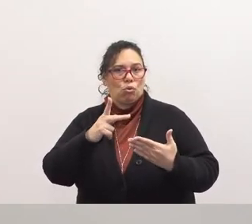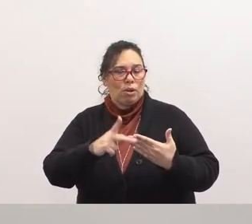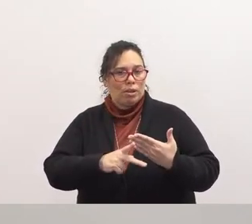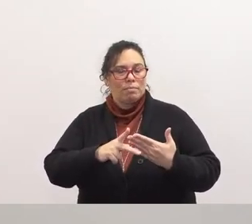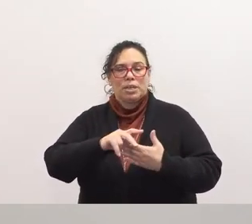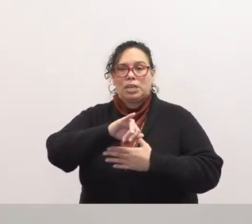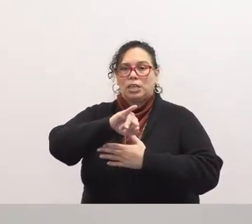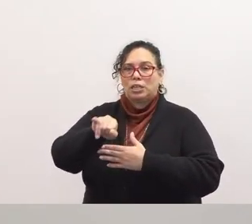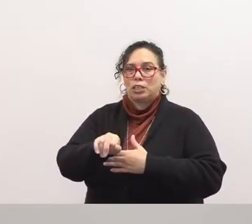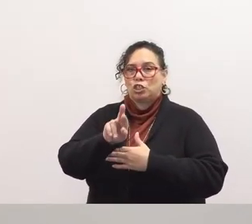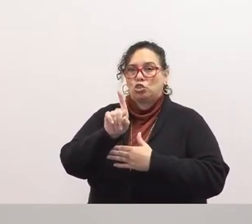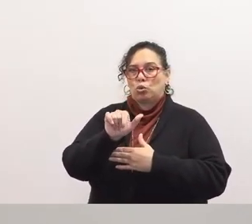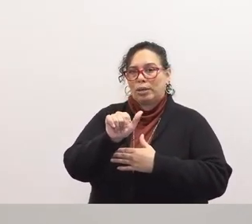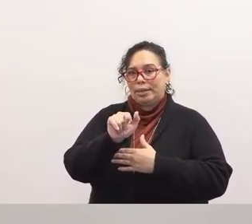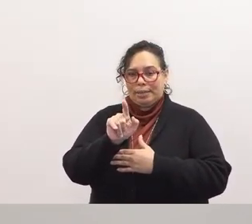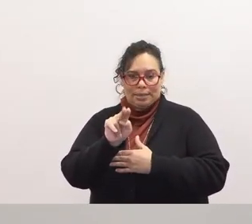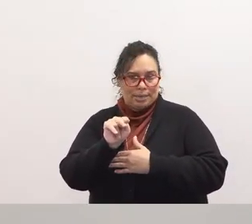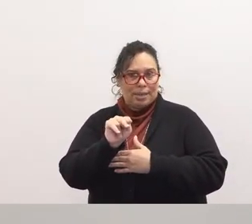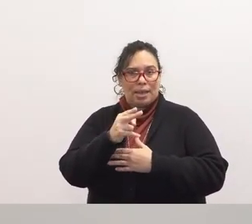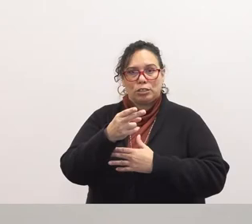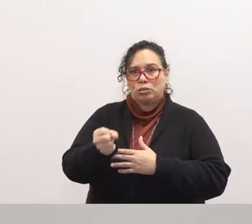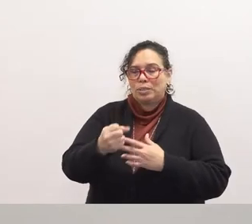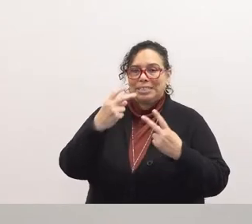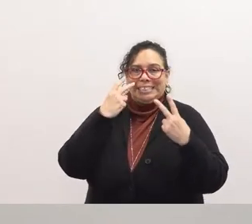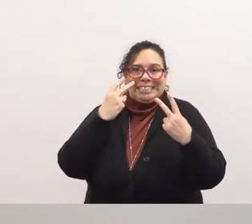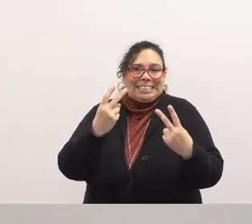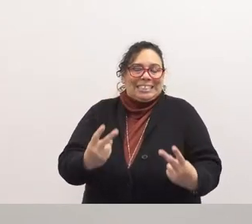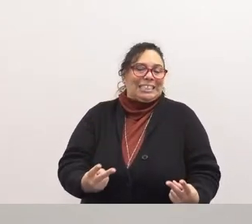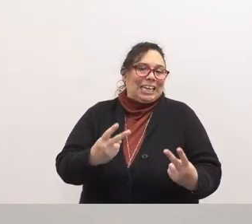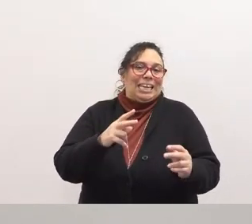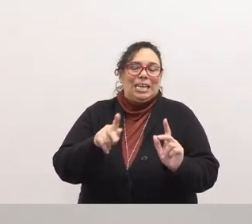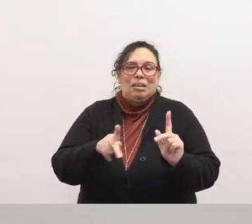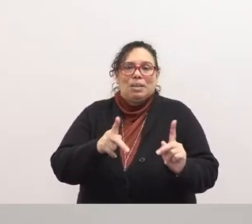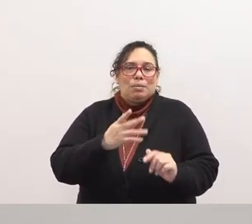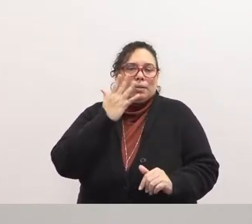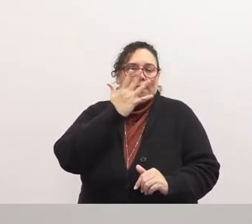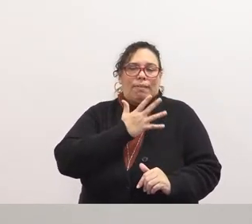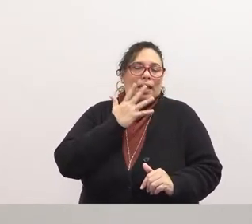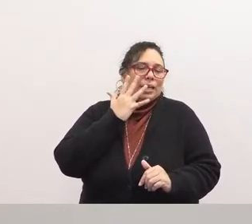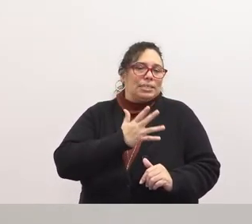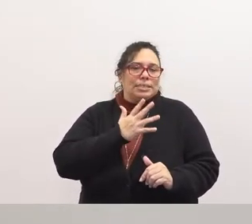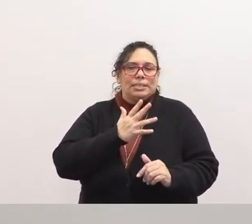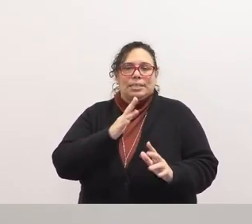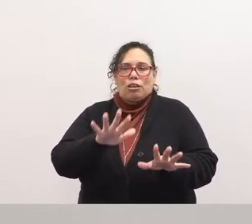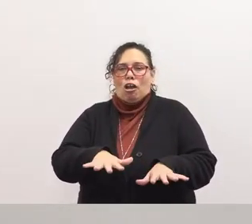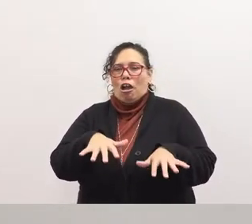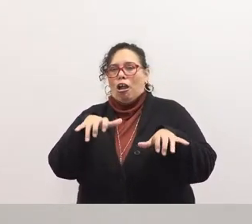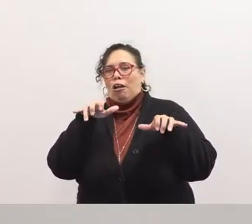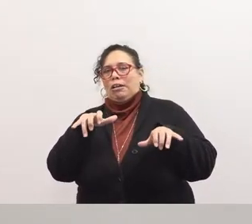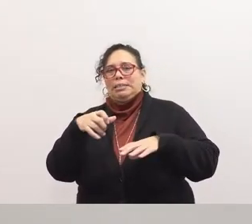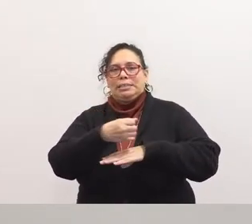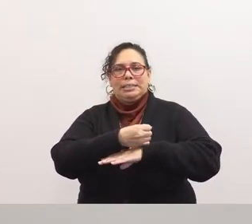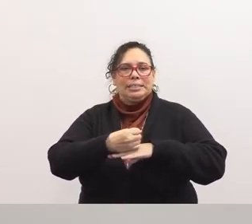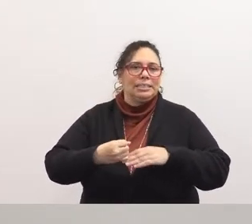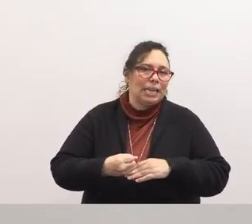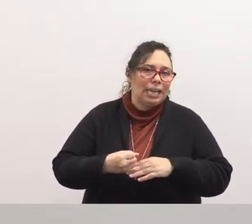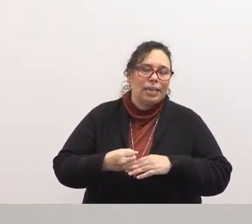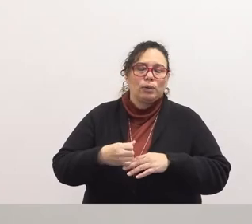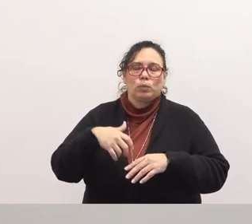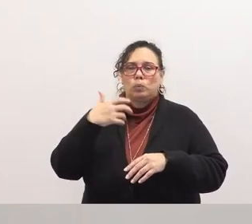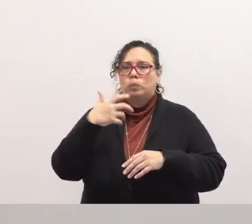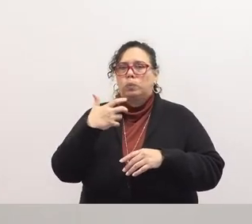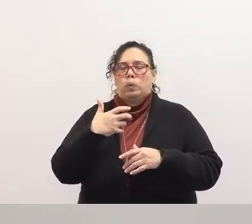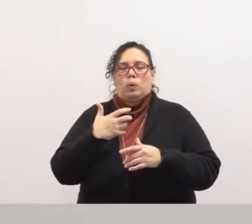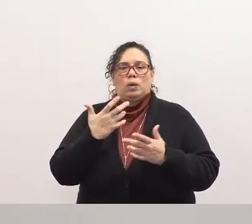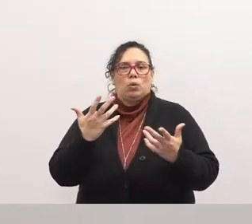High School that you could just see by the looks on the people's faces, both in the audience and on stage, that